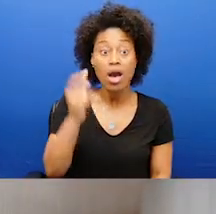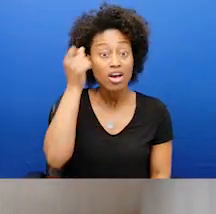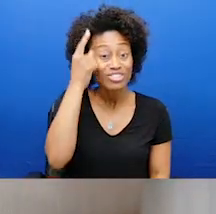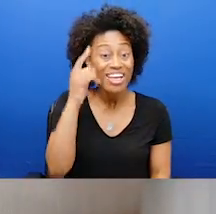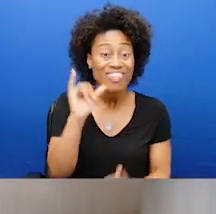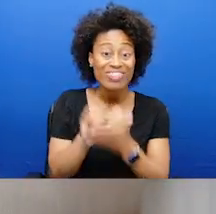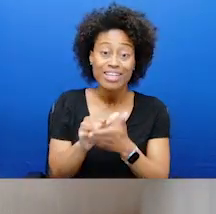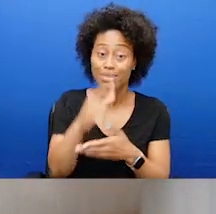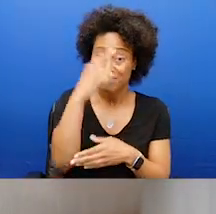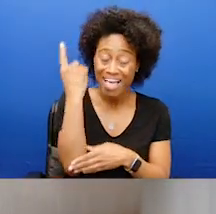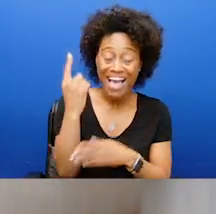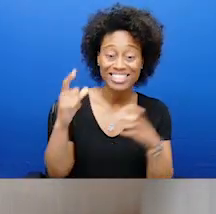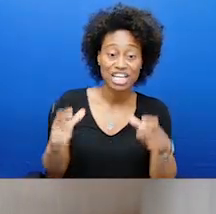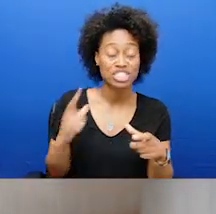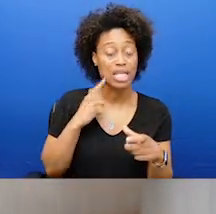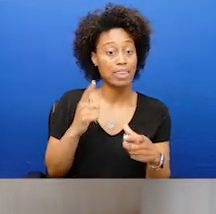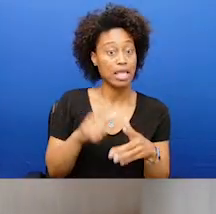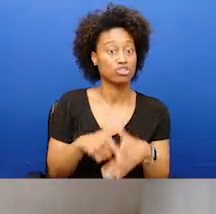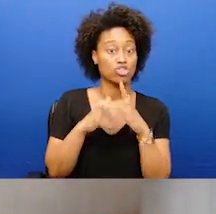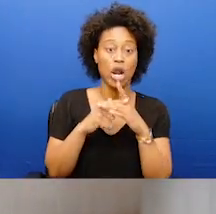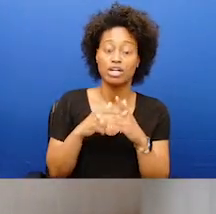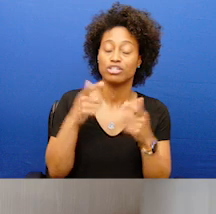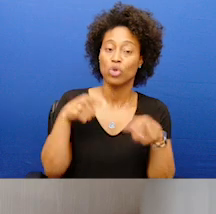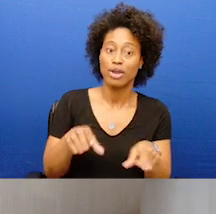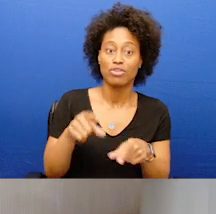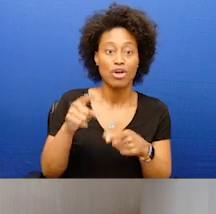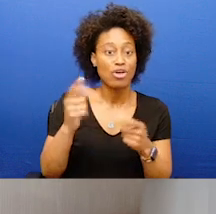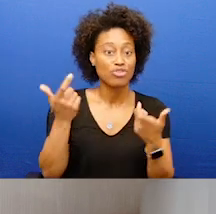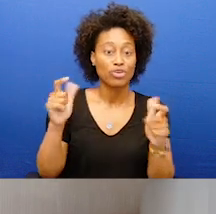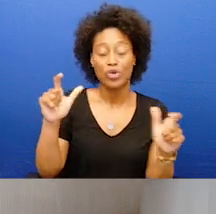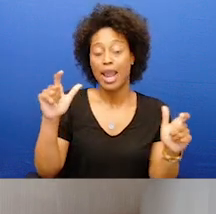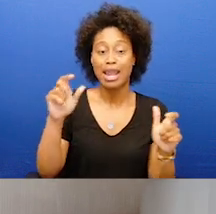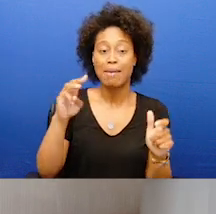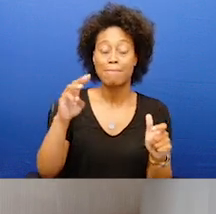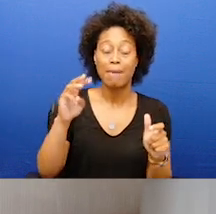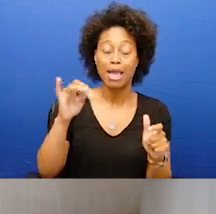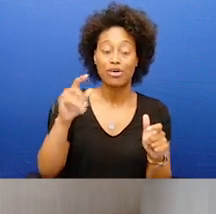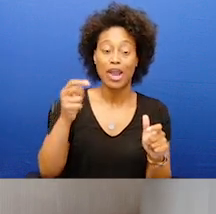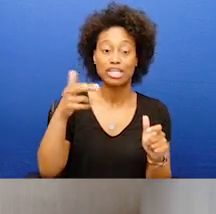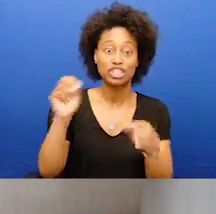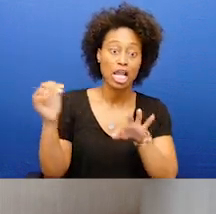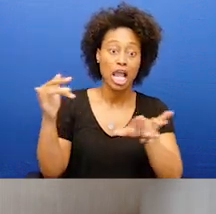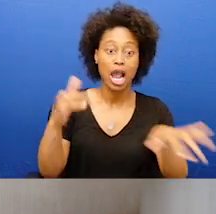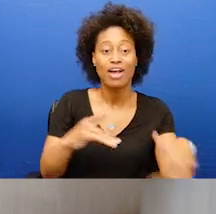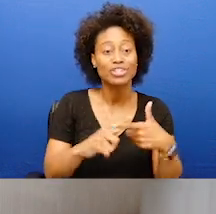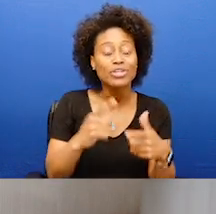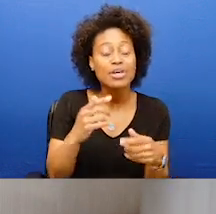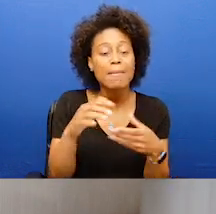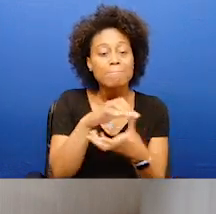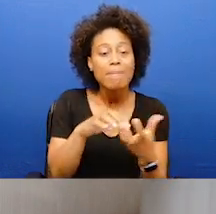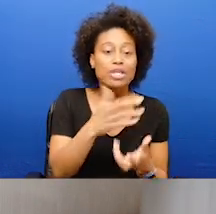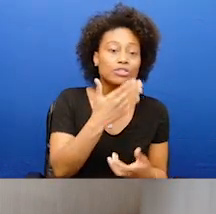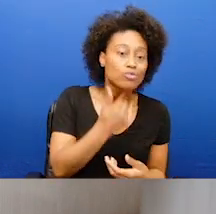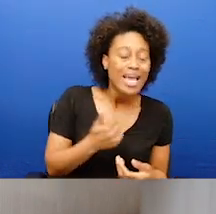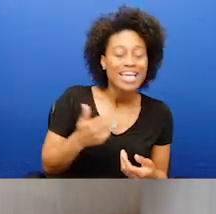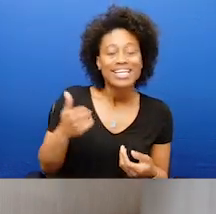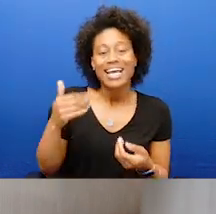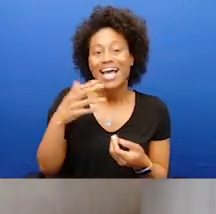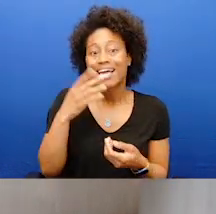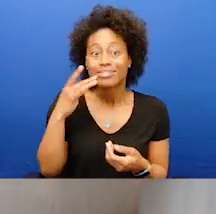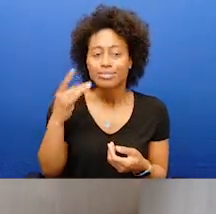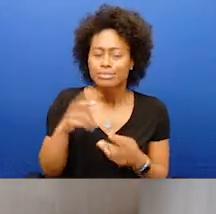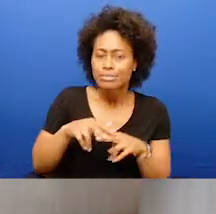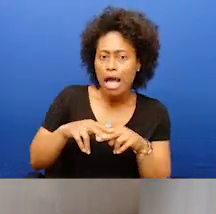dish that really took off during the Great Migration, mixing sweet and savory in a way that felt indulgent and